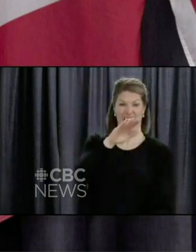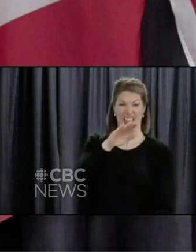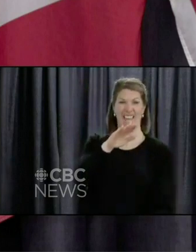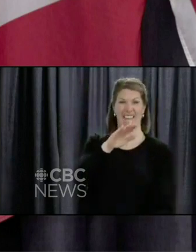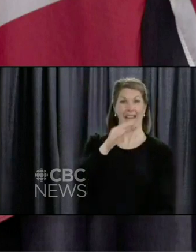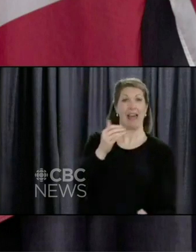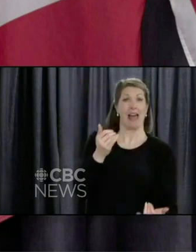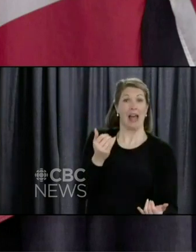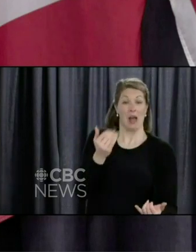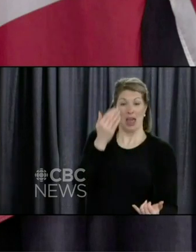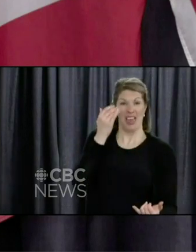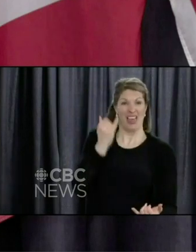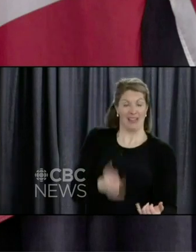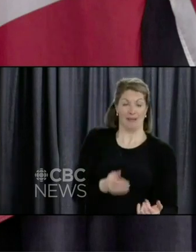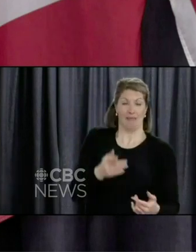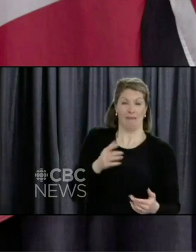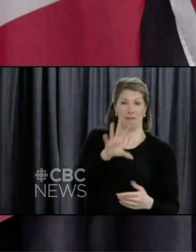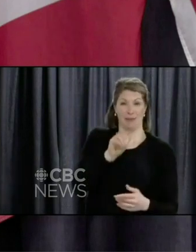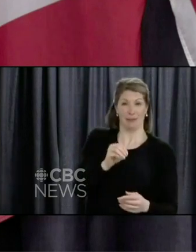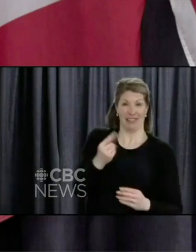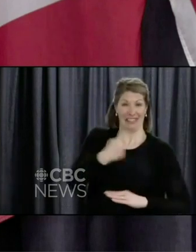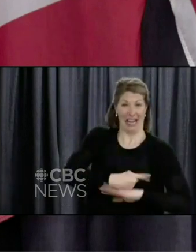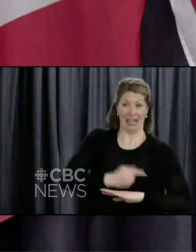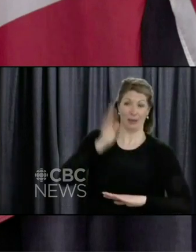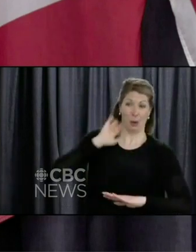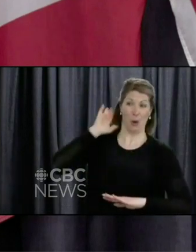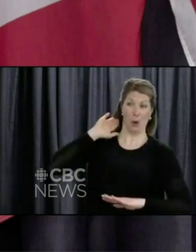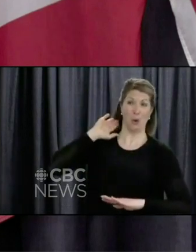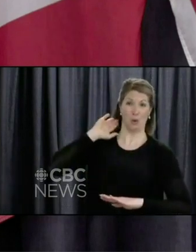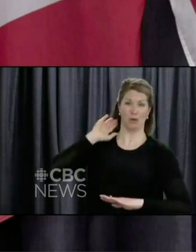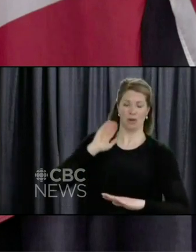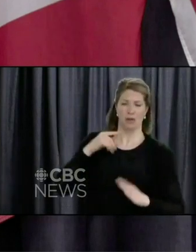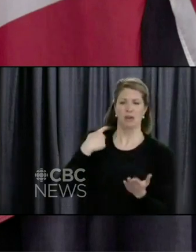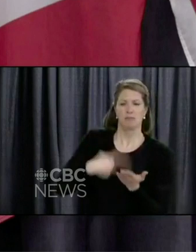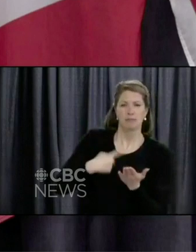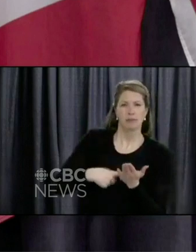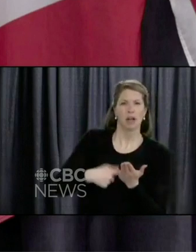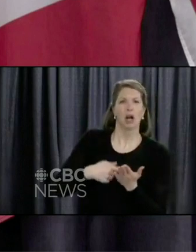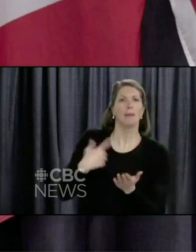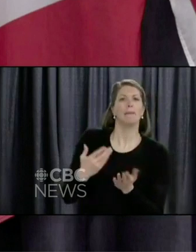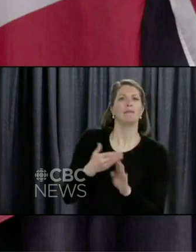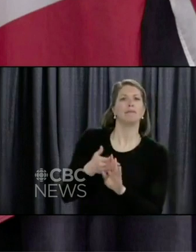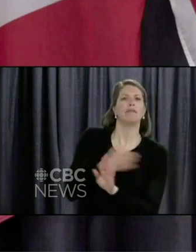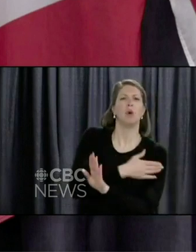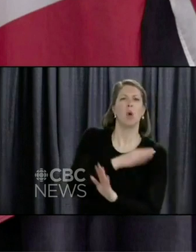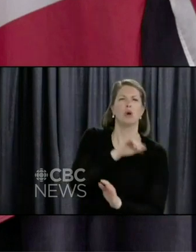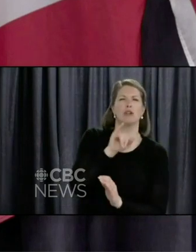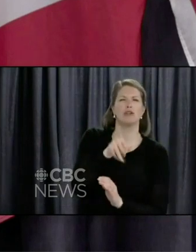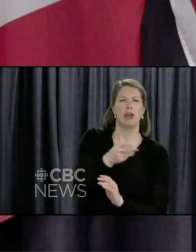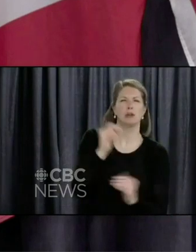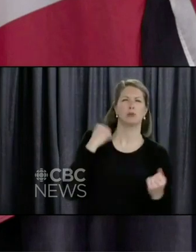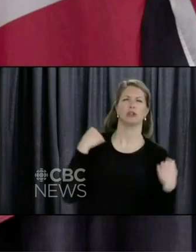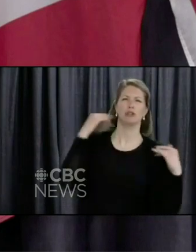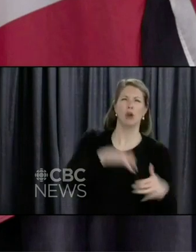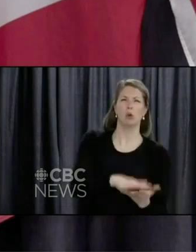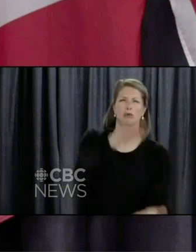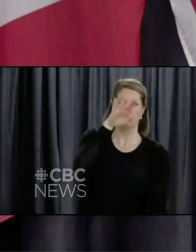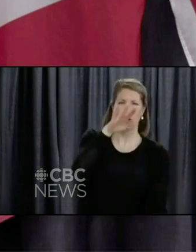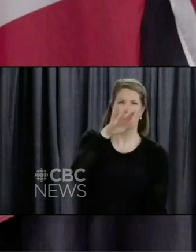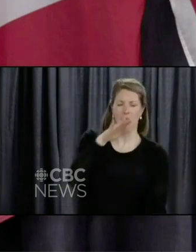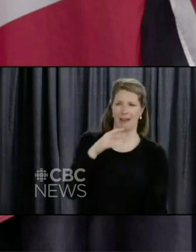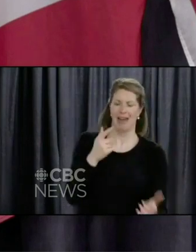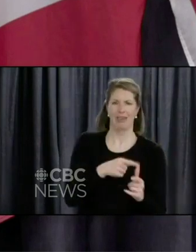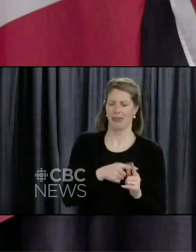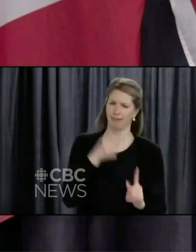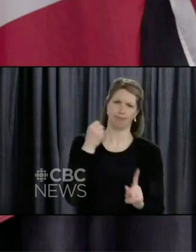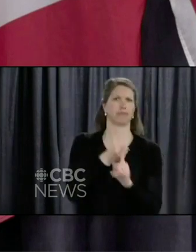day 50, a landmark in some respects by numbers of our public-facing COVID pandemic